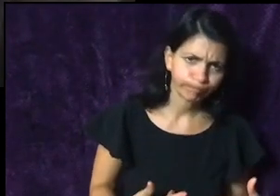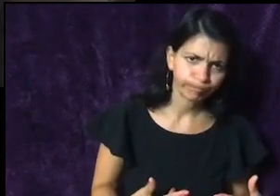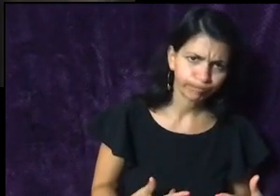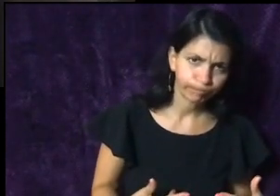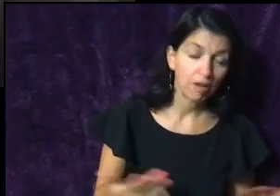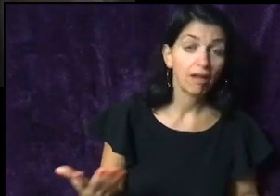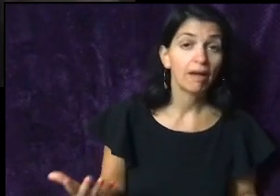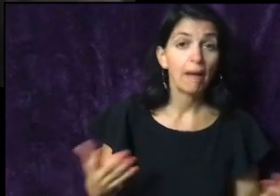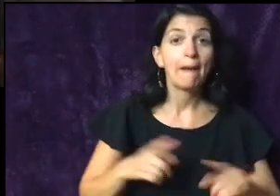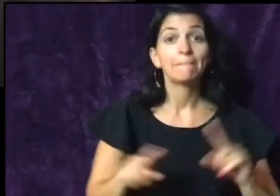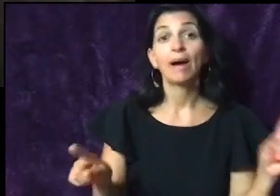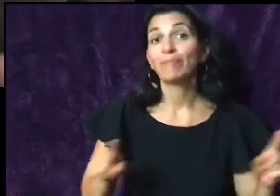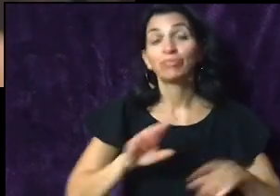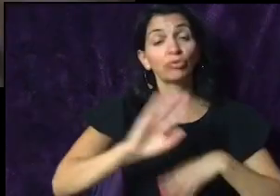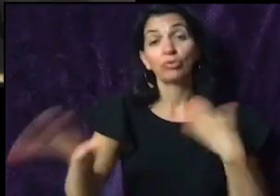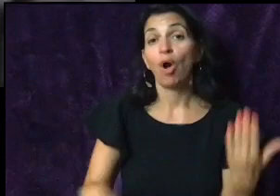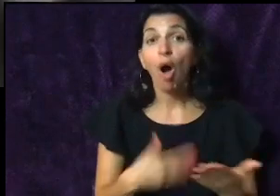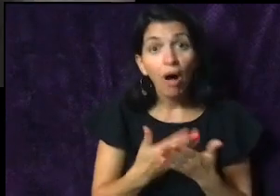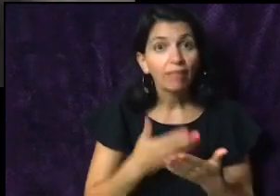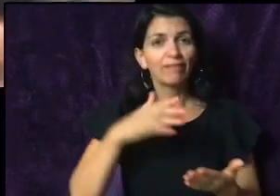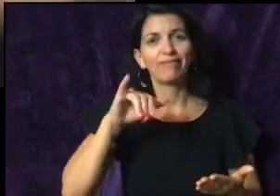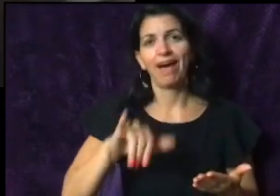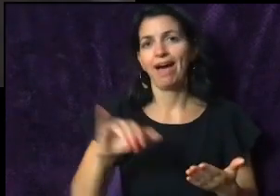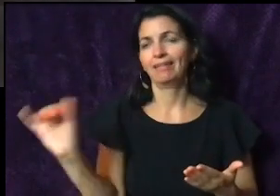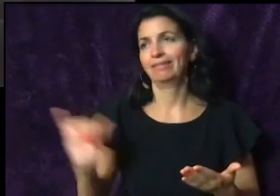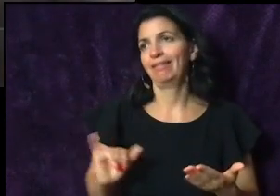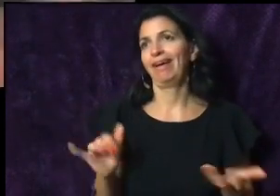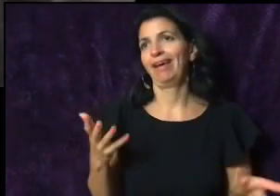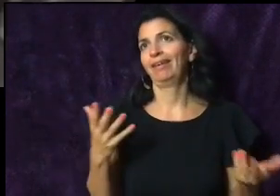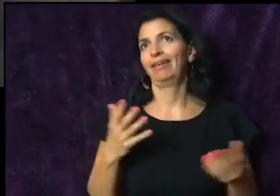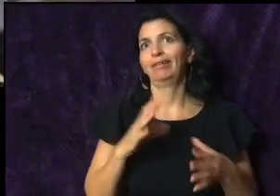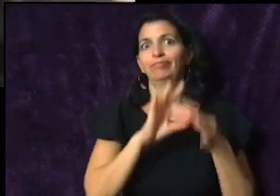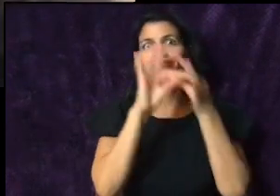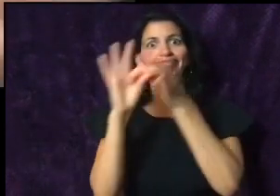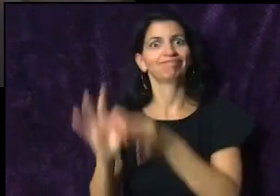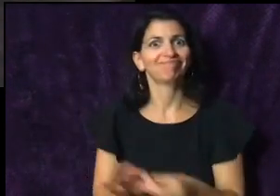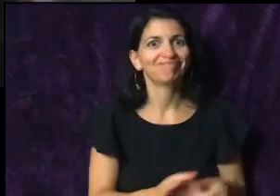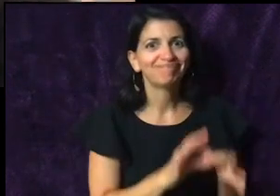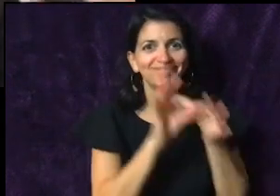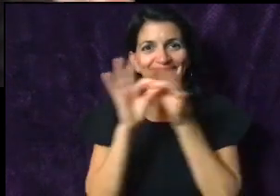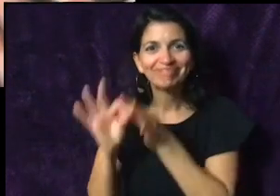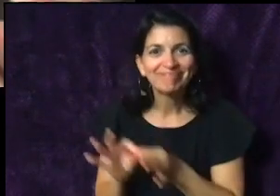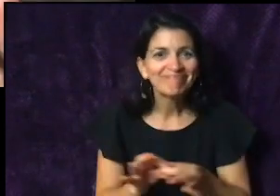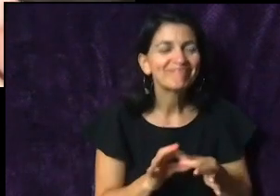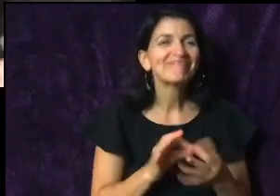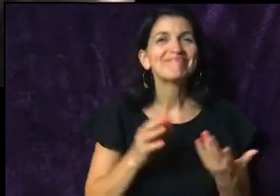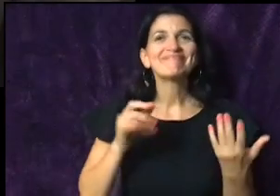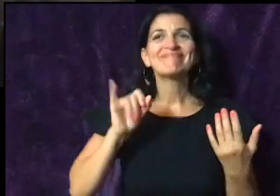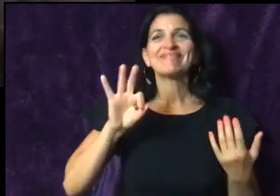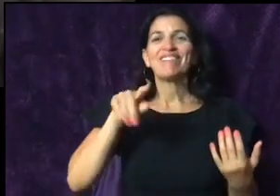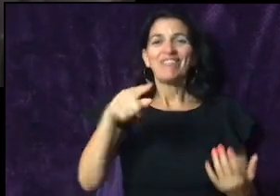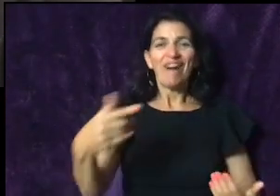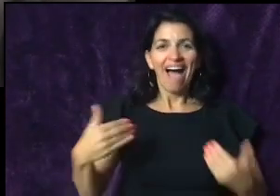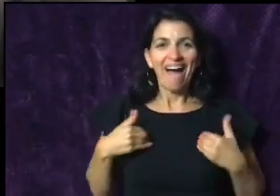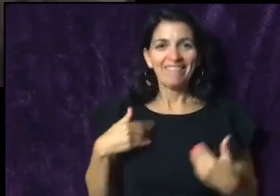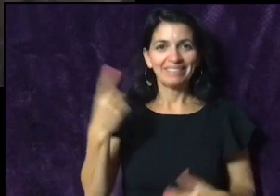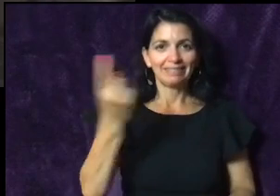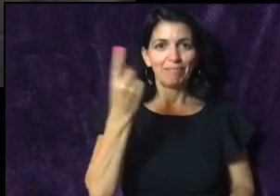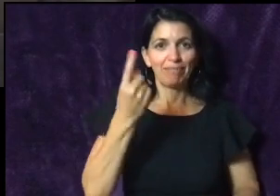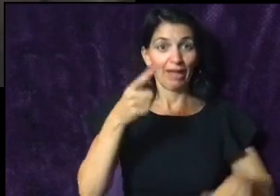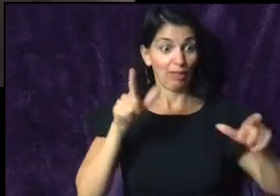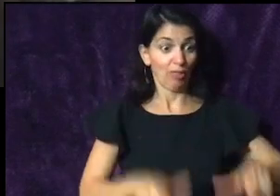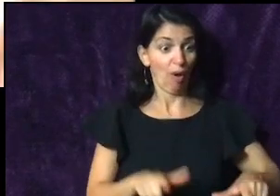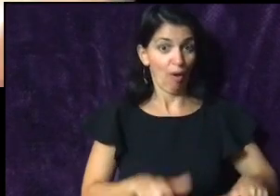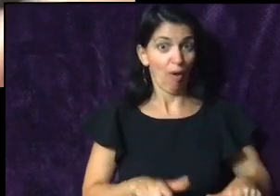but all of this is like a swirly interrelated thing where it's like if you have something